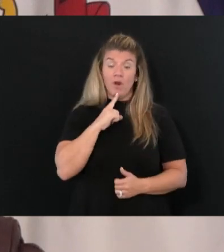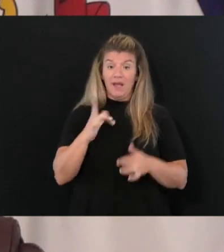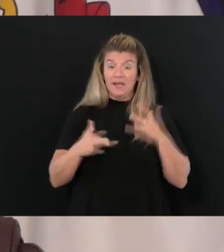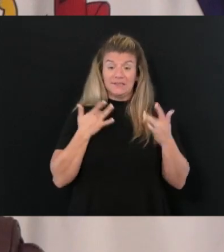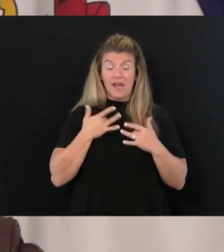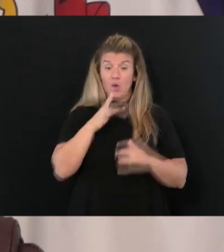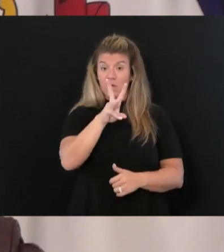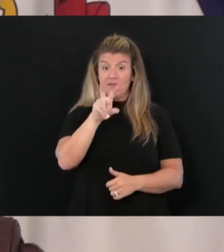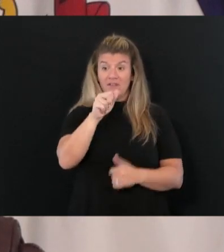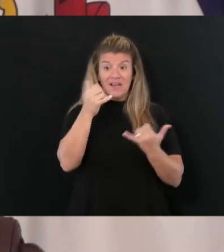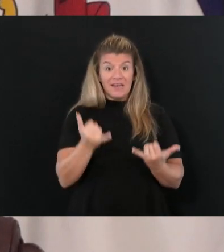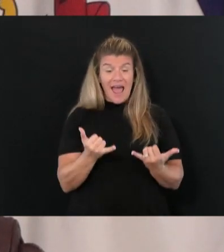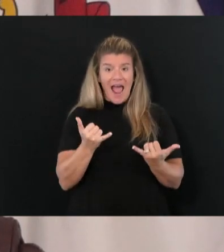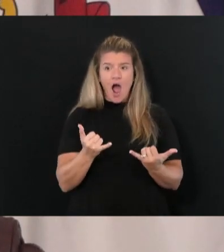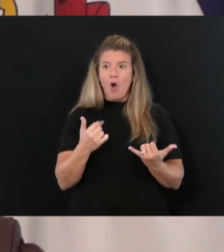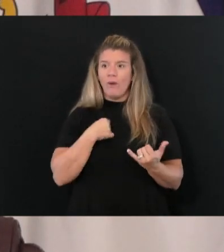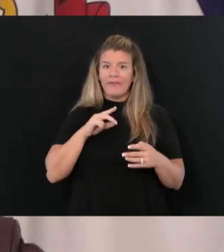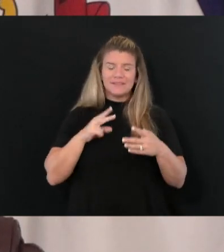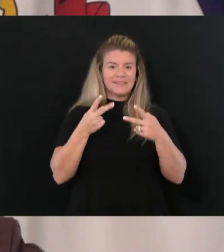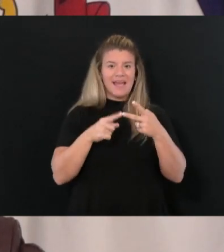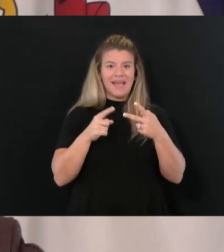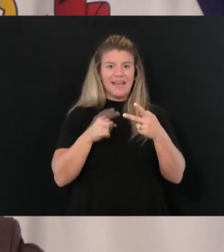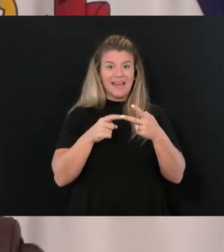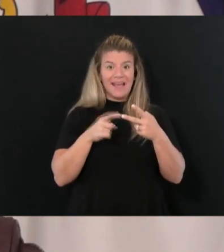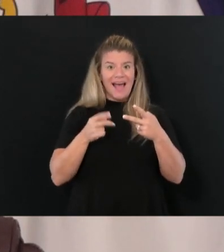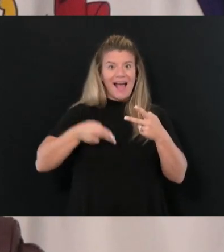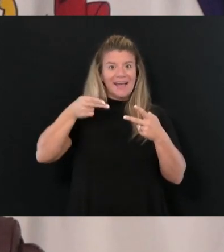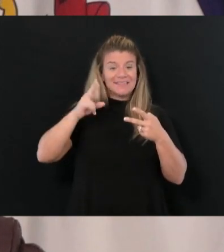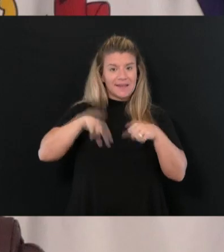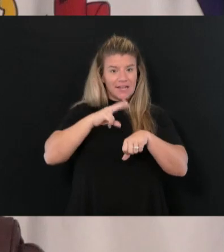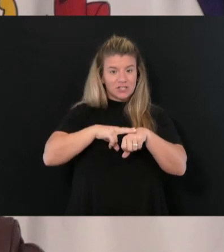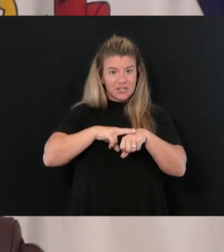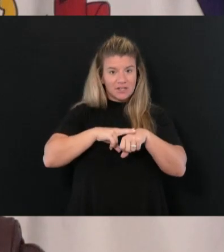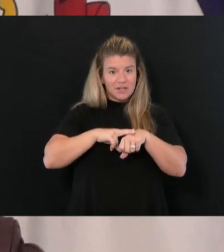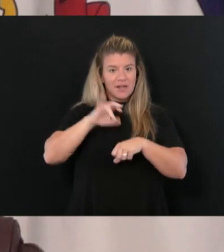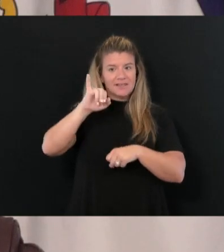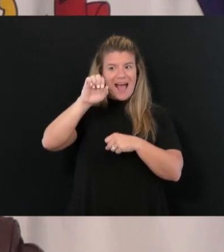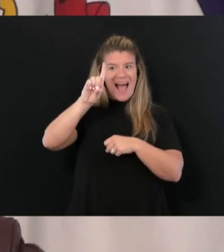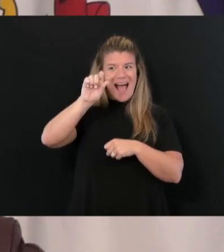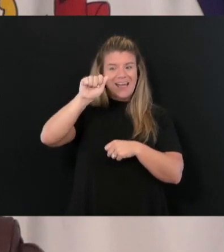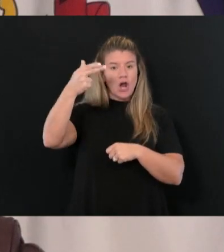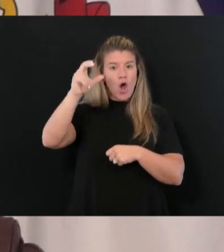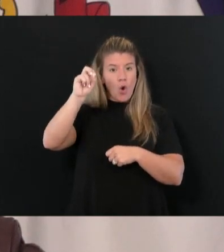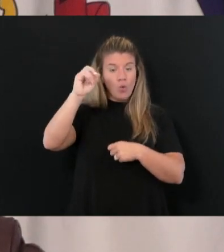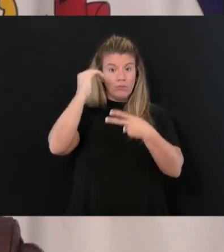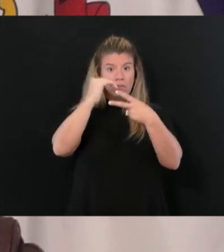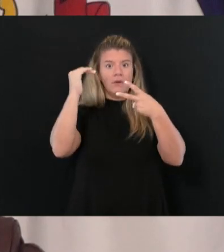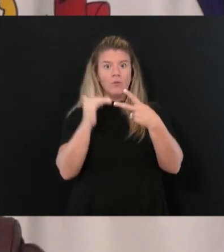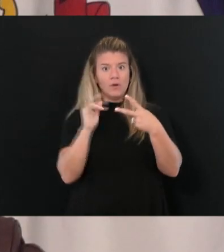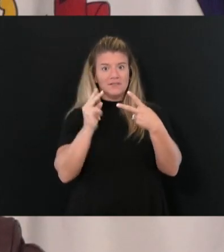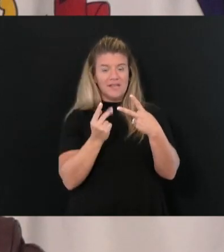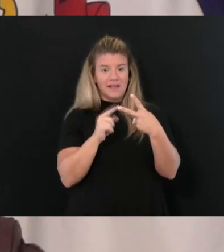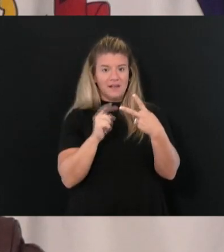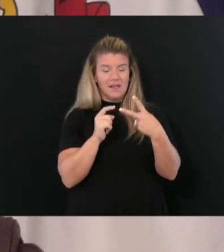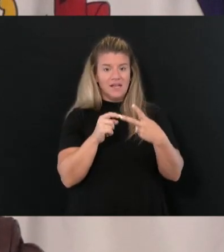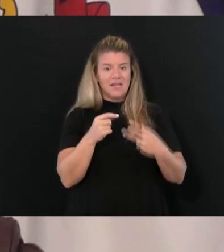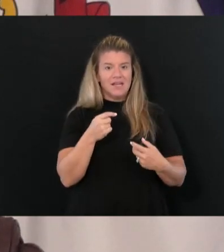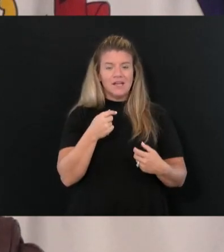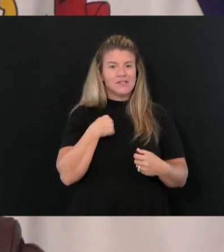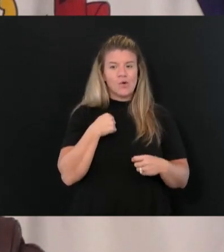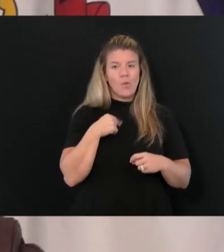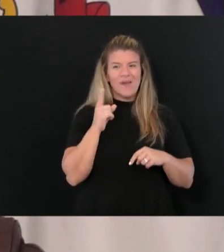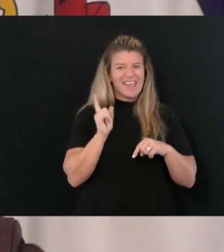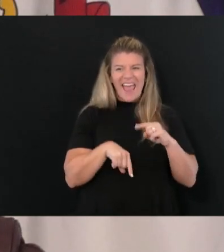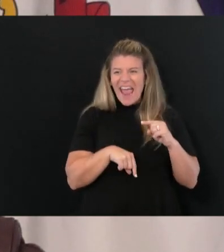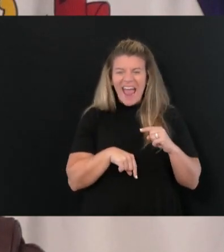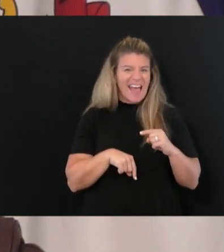You know, they're second highest in the nation, only second to Idaho. And so we can't get beat by a bunch of